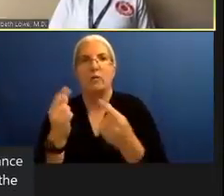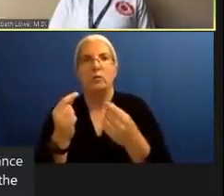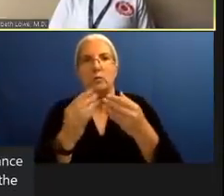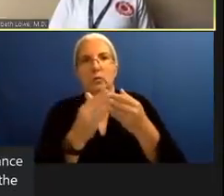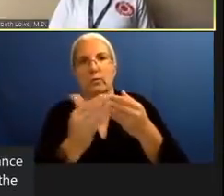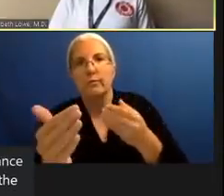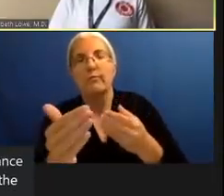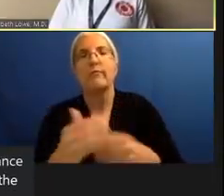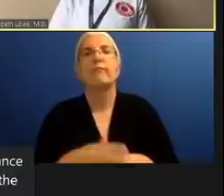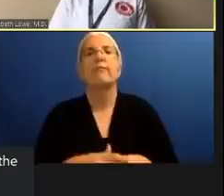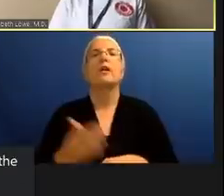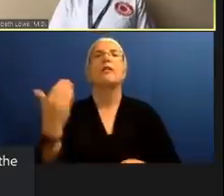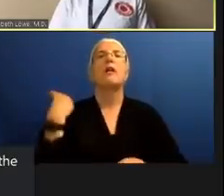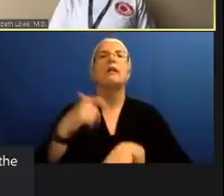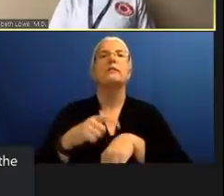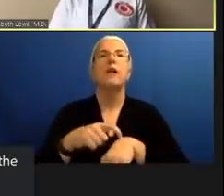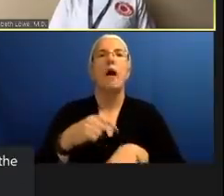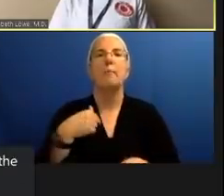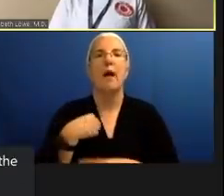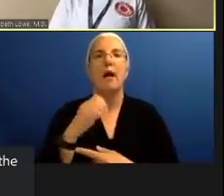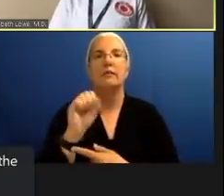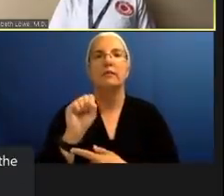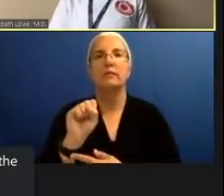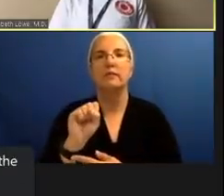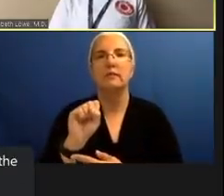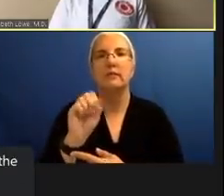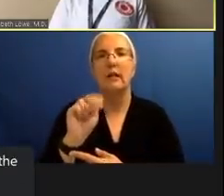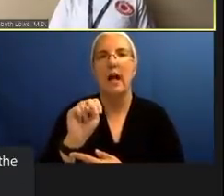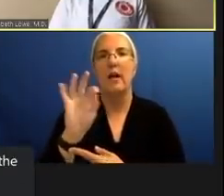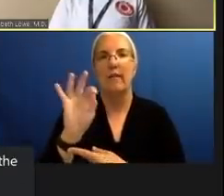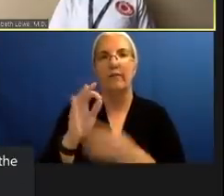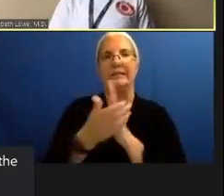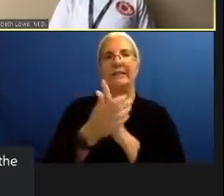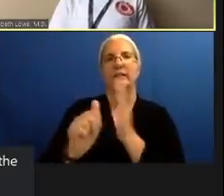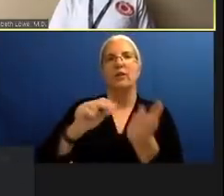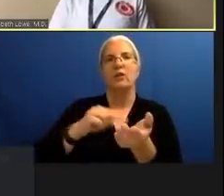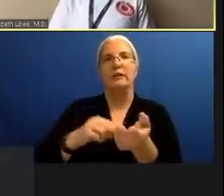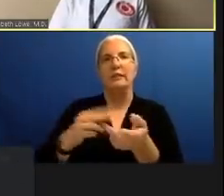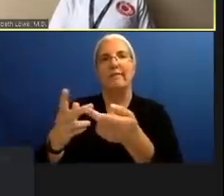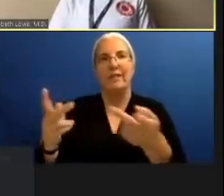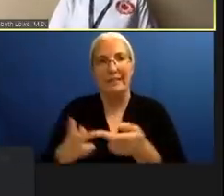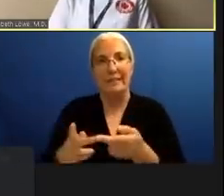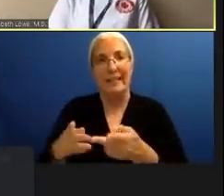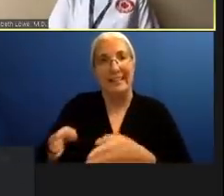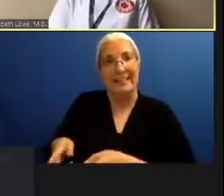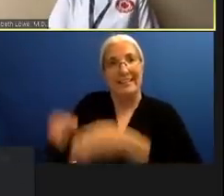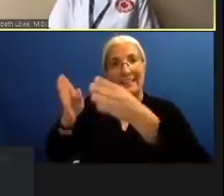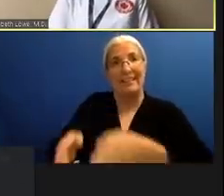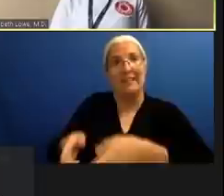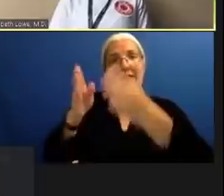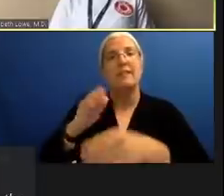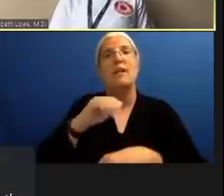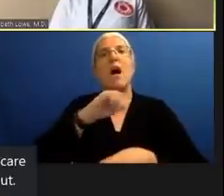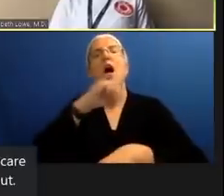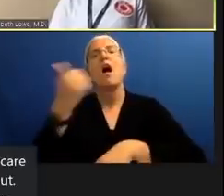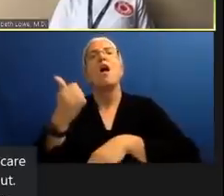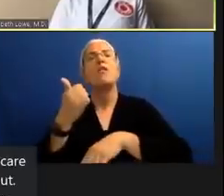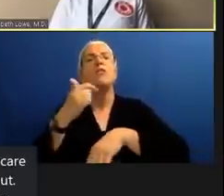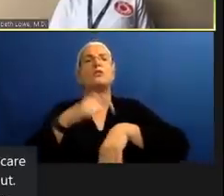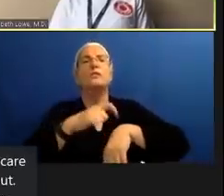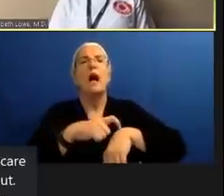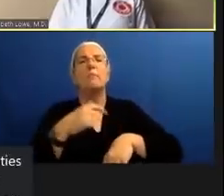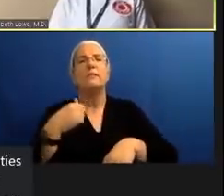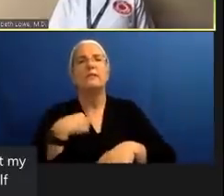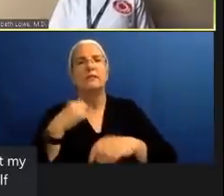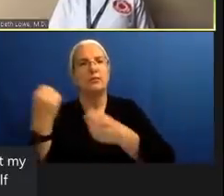care facilities that my colleague Dr. Miller talked about. And the other half we're out in the community where there are outbreaks or requests to